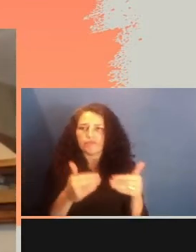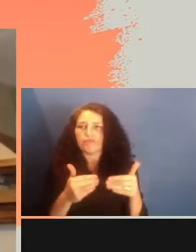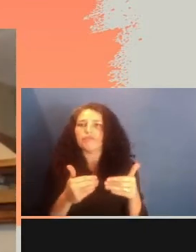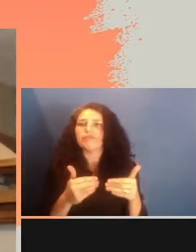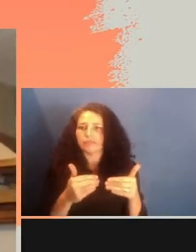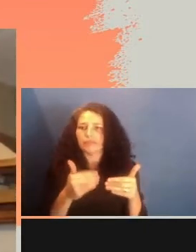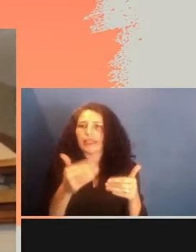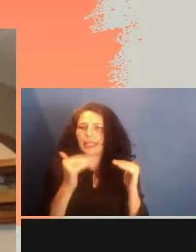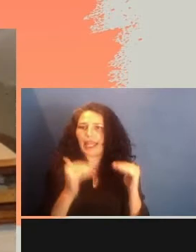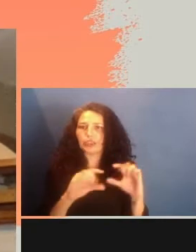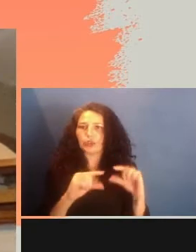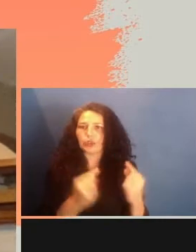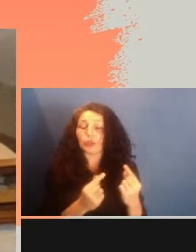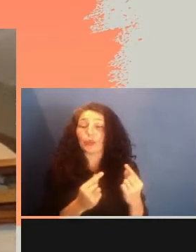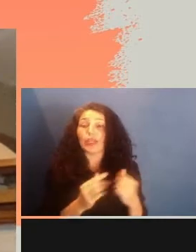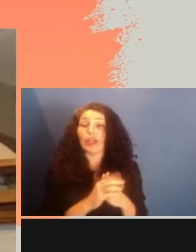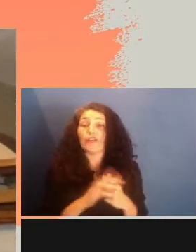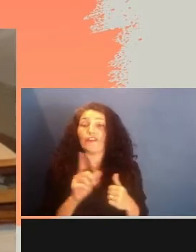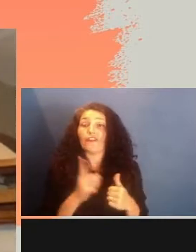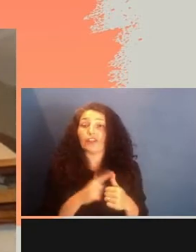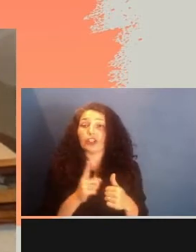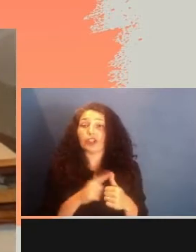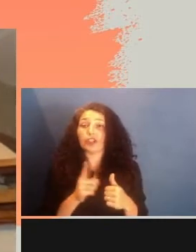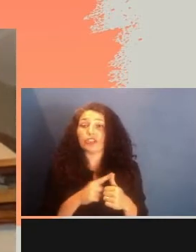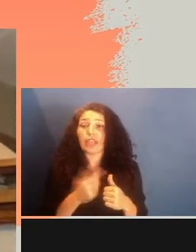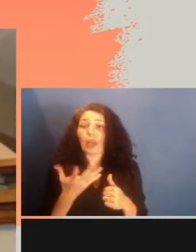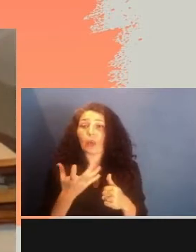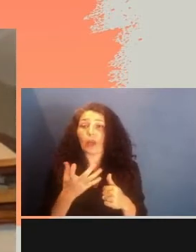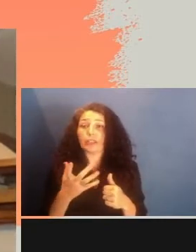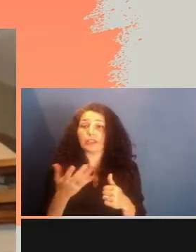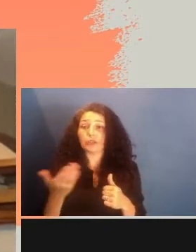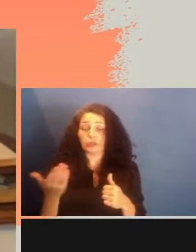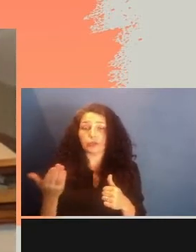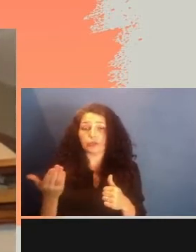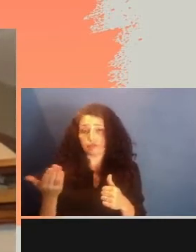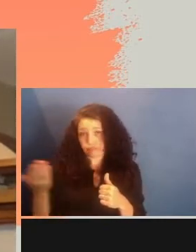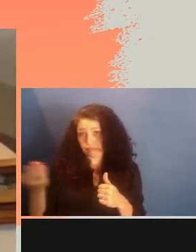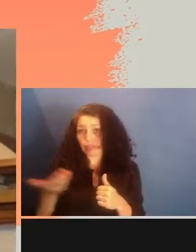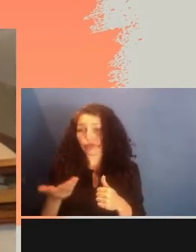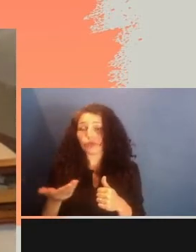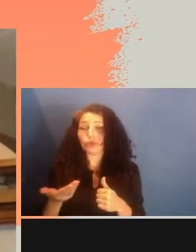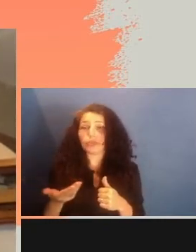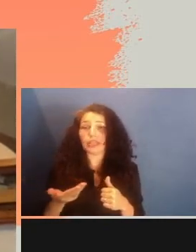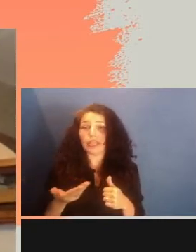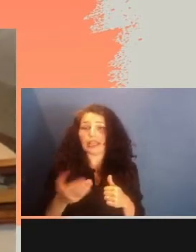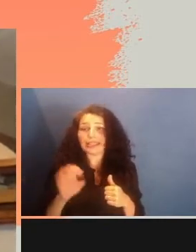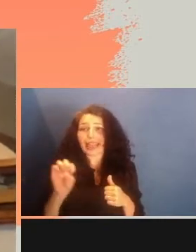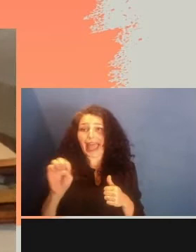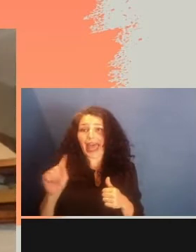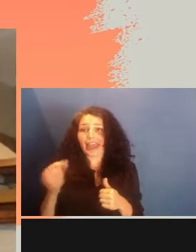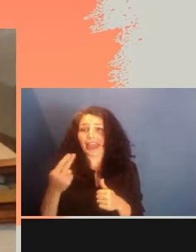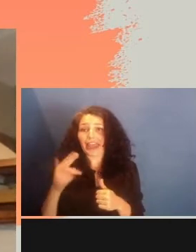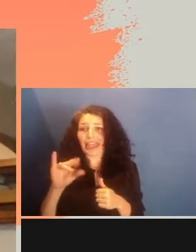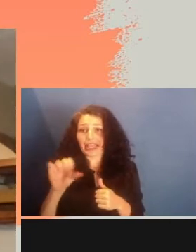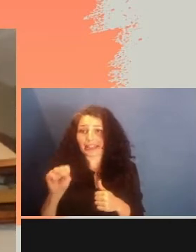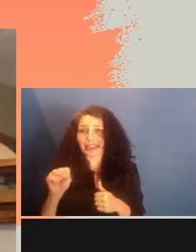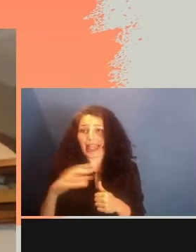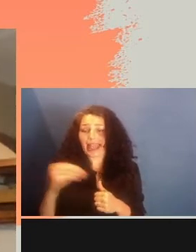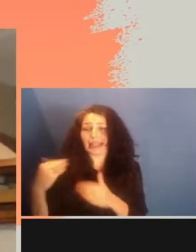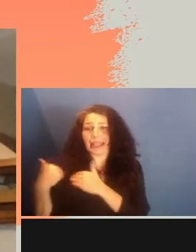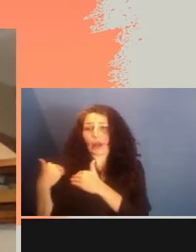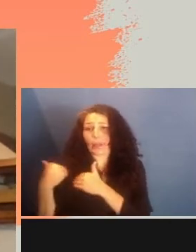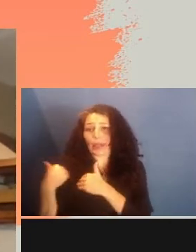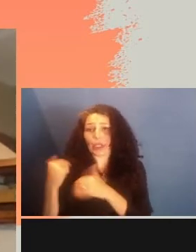group. So the first group that I would like to bring up is the Ethics and Accountability Working Group,